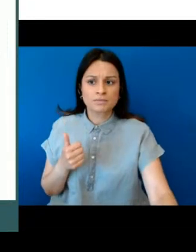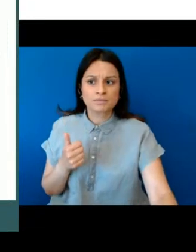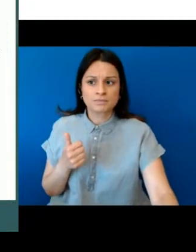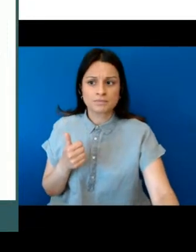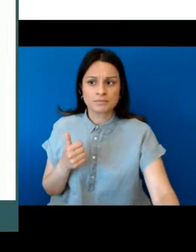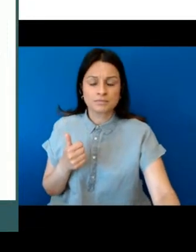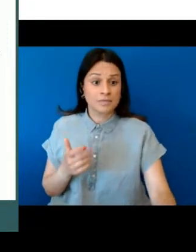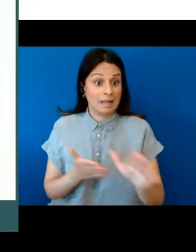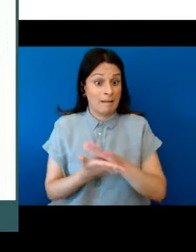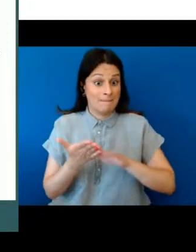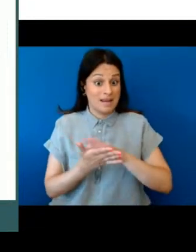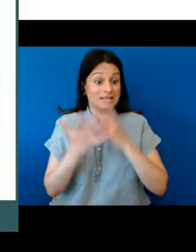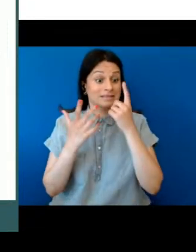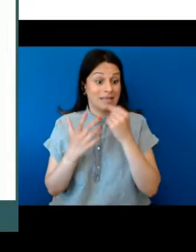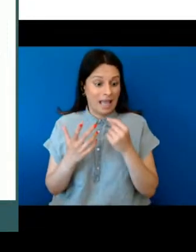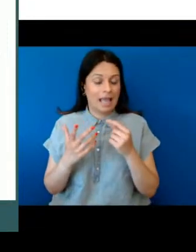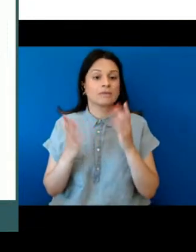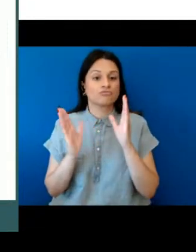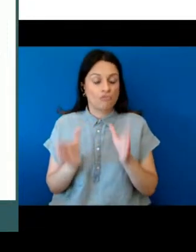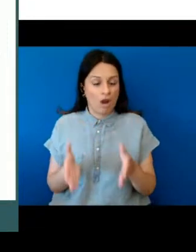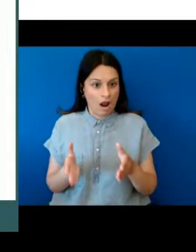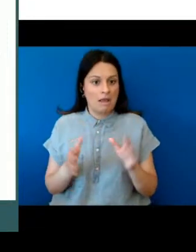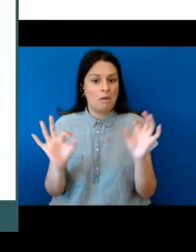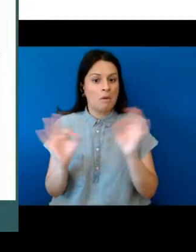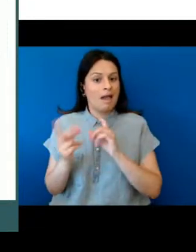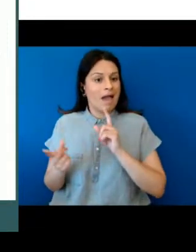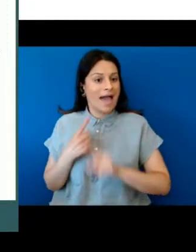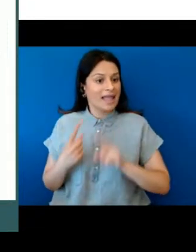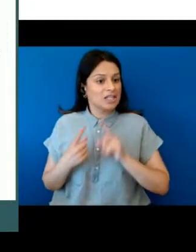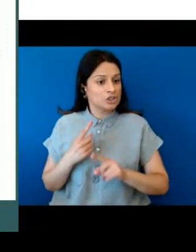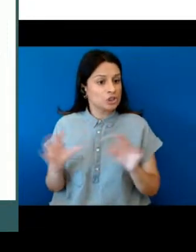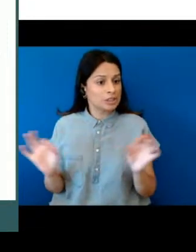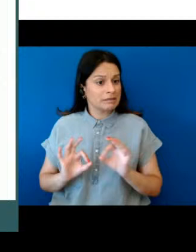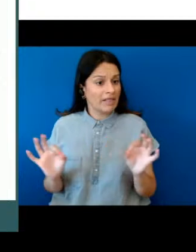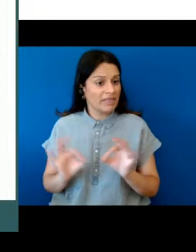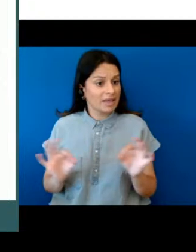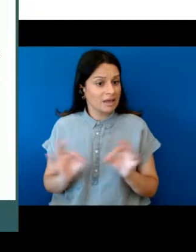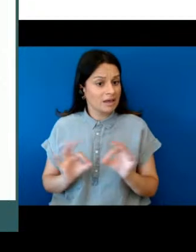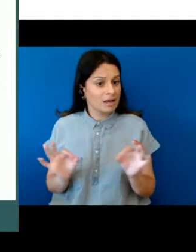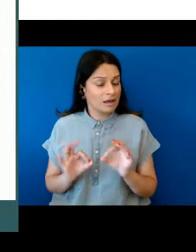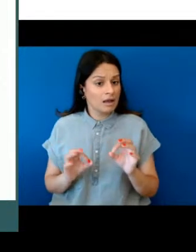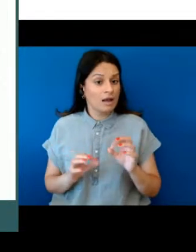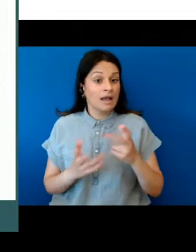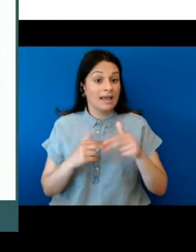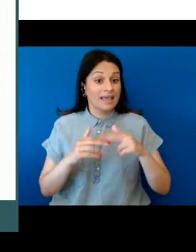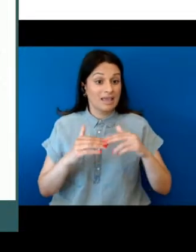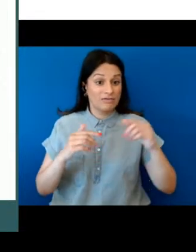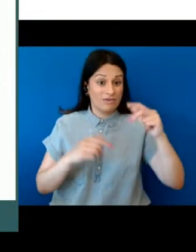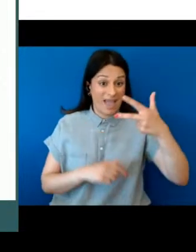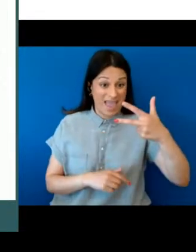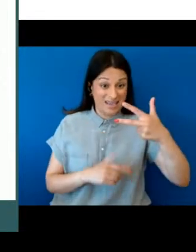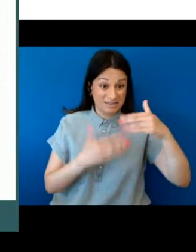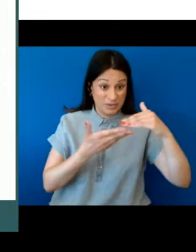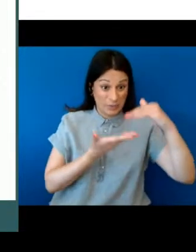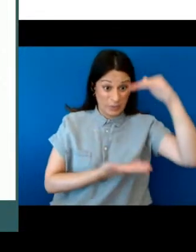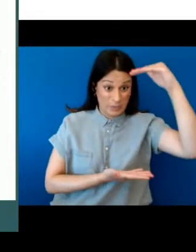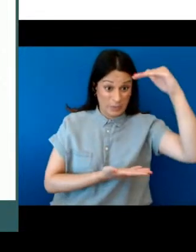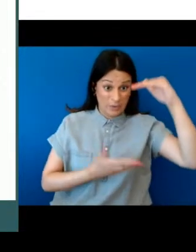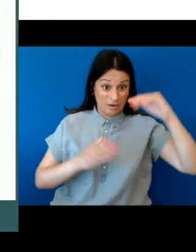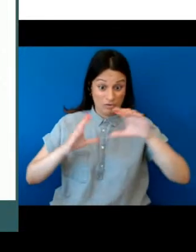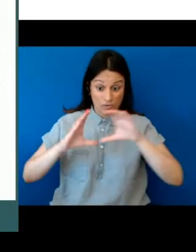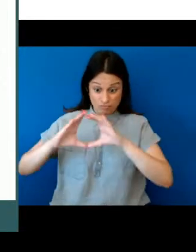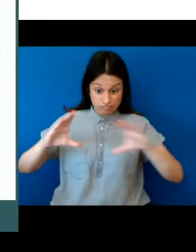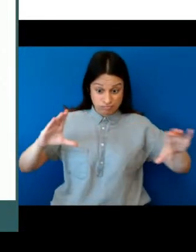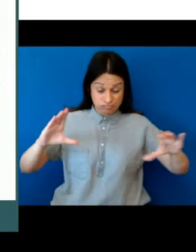perfect. And then you can see for the higher wheels, 8 millimeters and above, that in that group, everyone has peanut allergy.